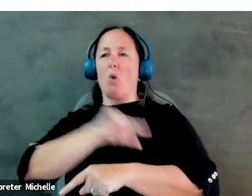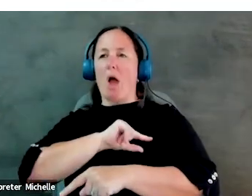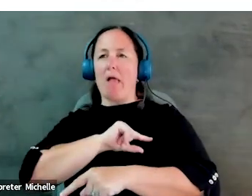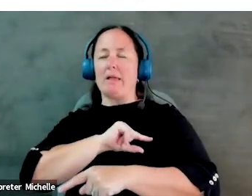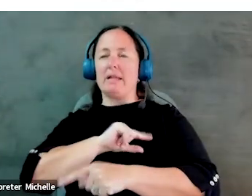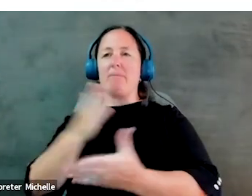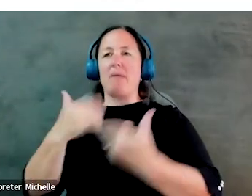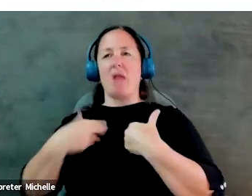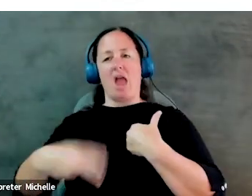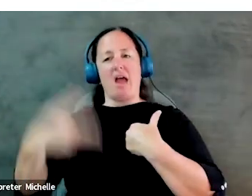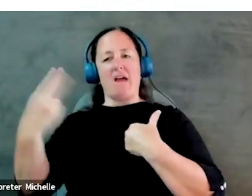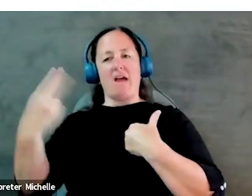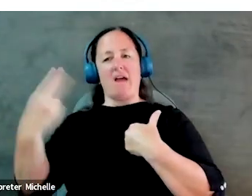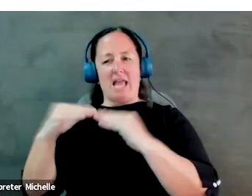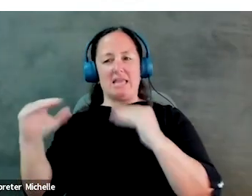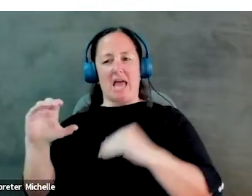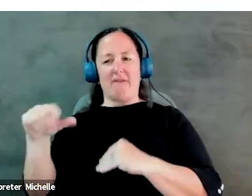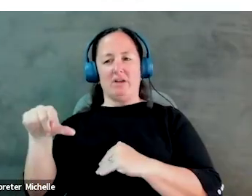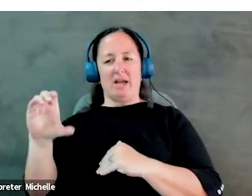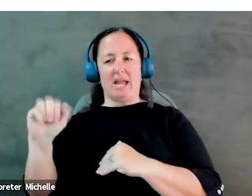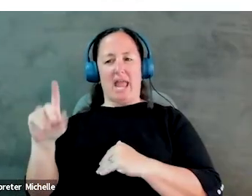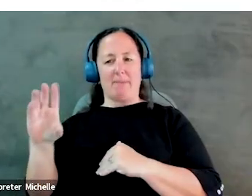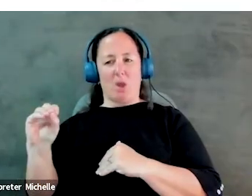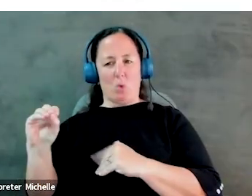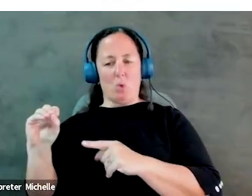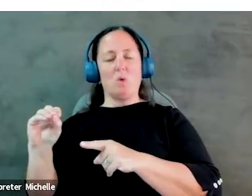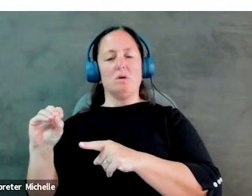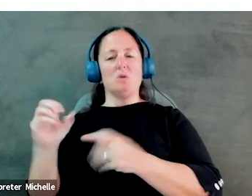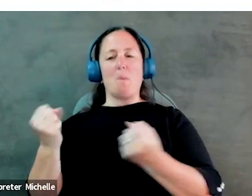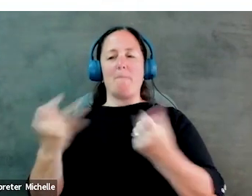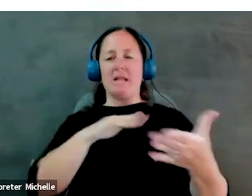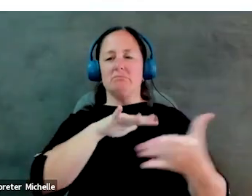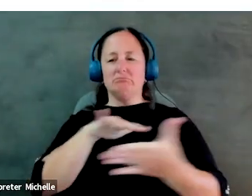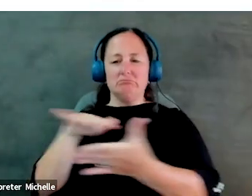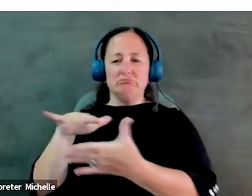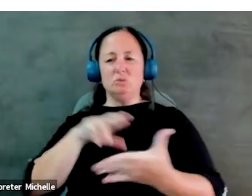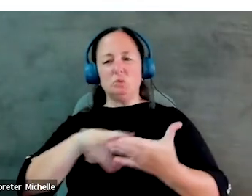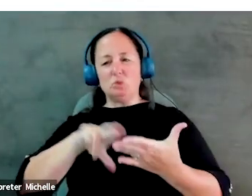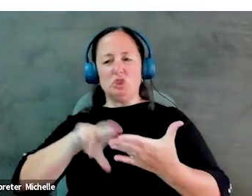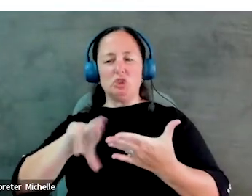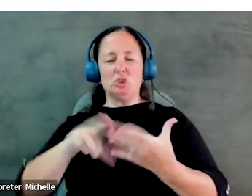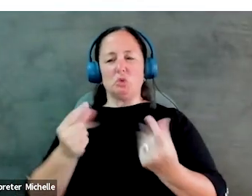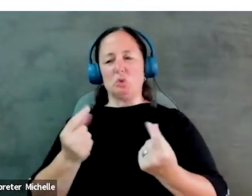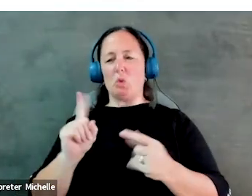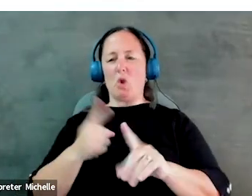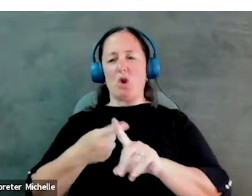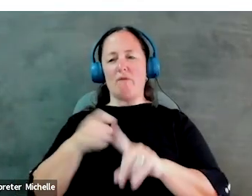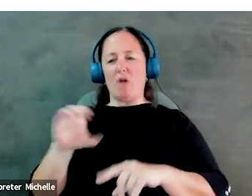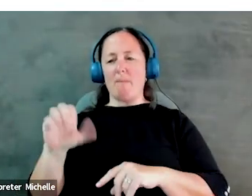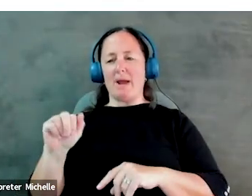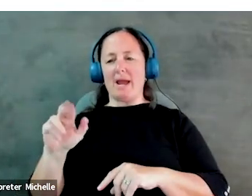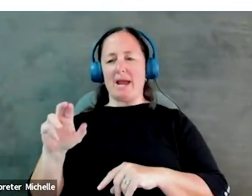could also have high level of cadmium. So there's several studies that have come out to see what are the main sources for